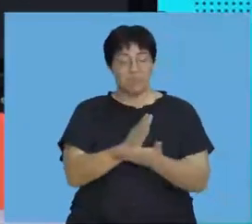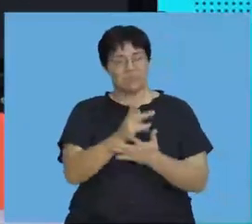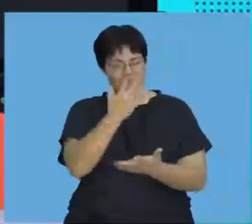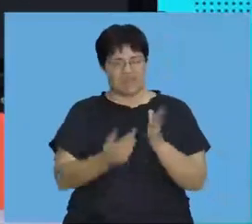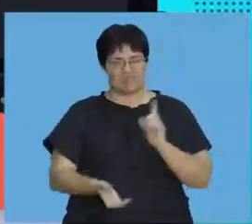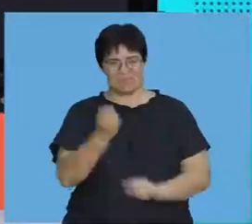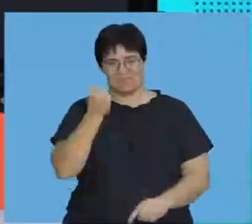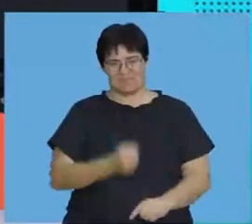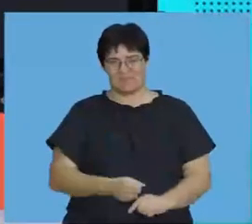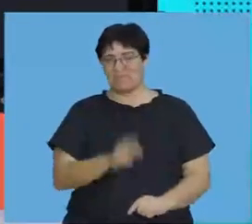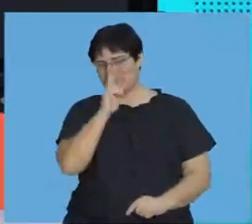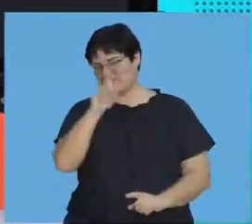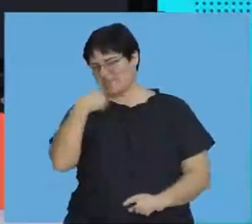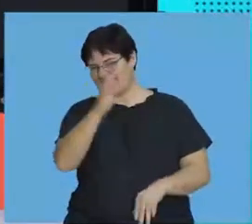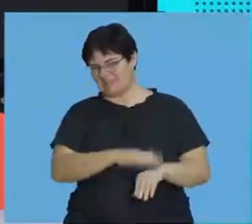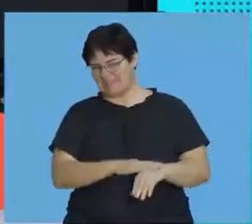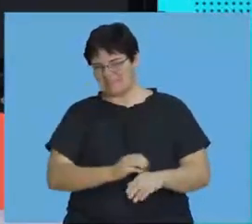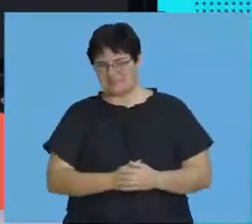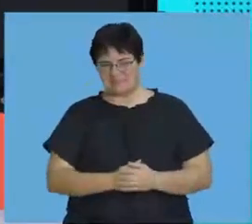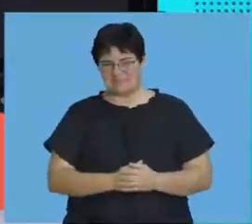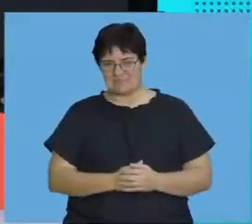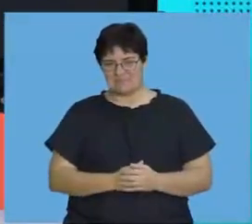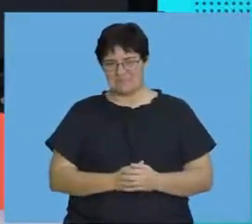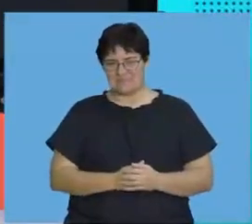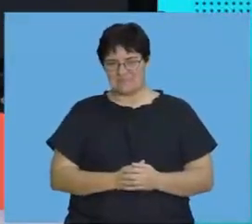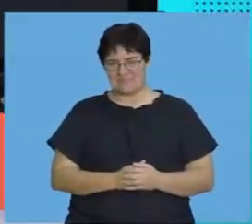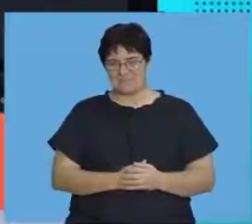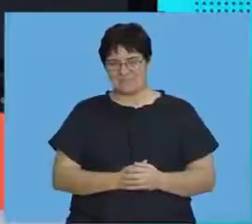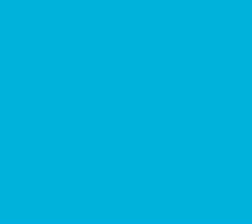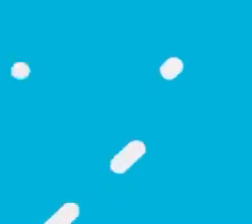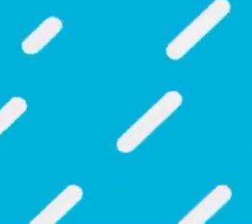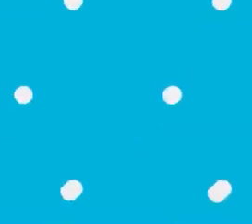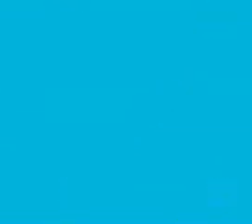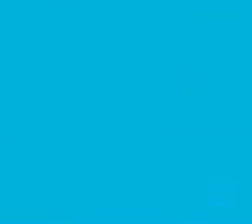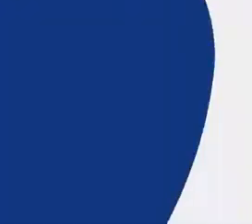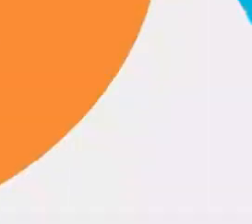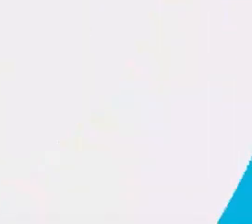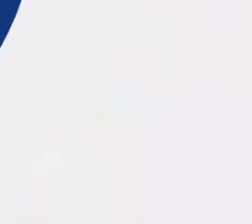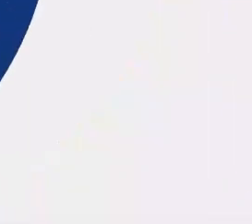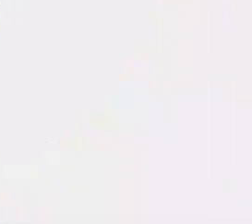revise it. I promise you, you can get this. But I'll see you next time.